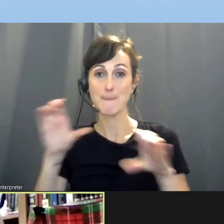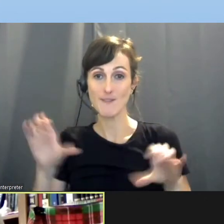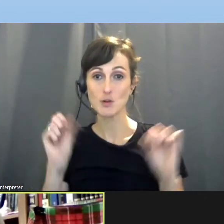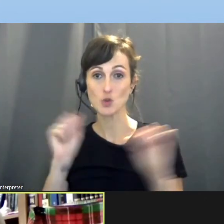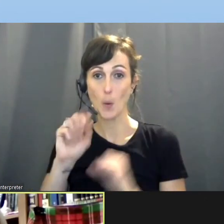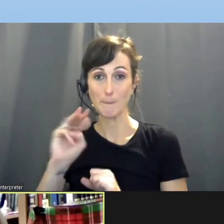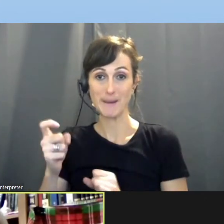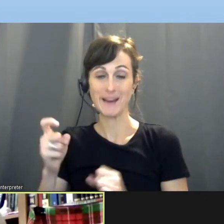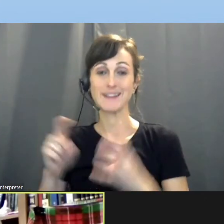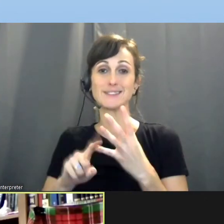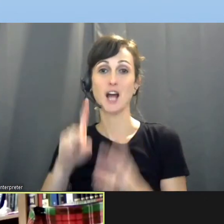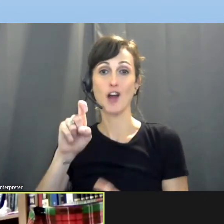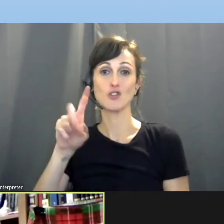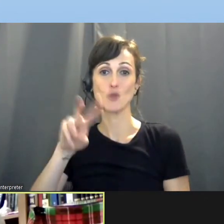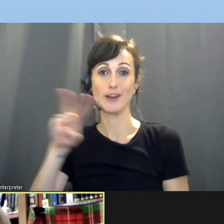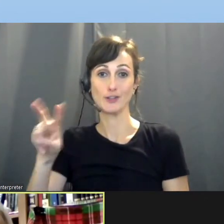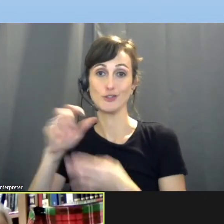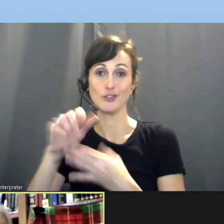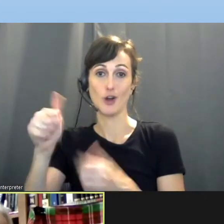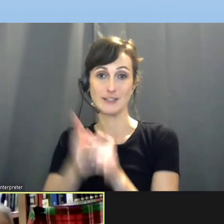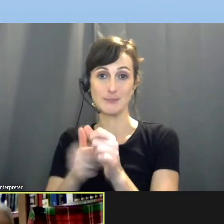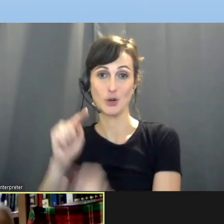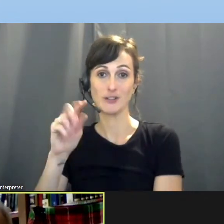bid $122 per ton.